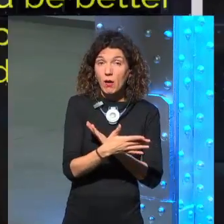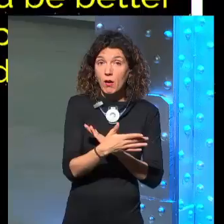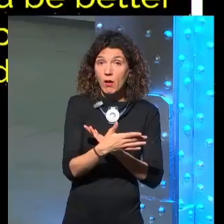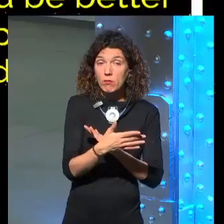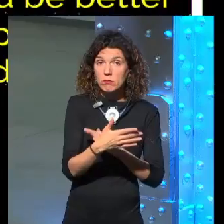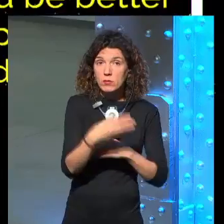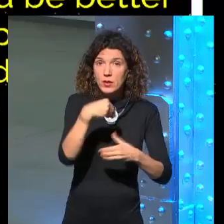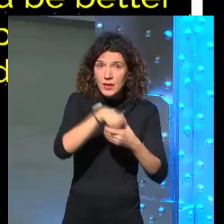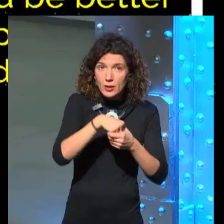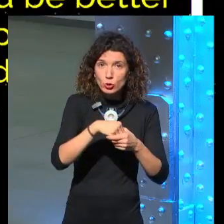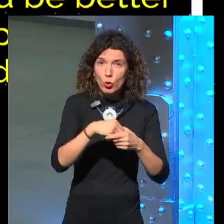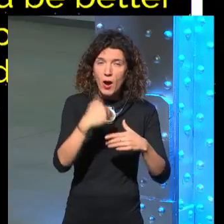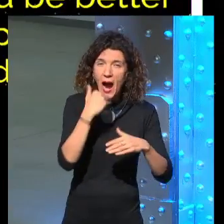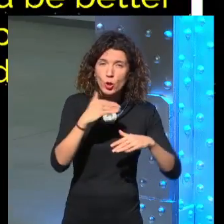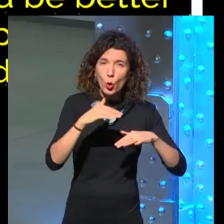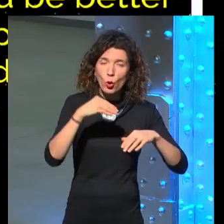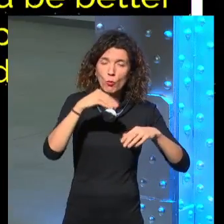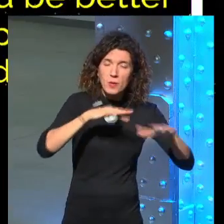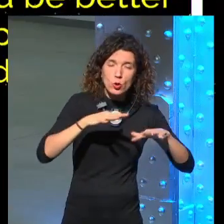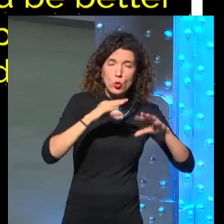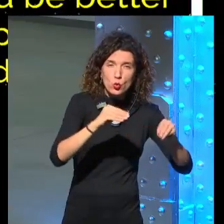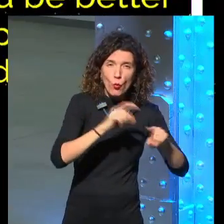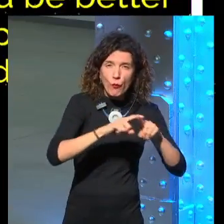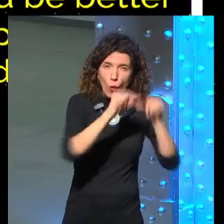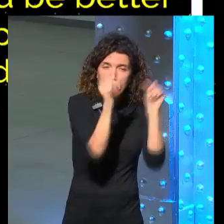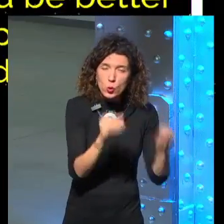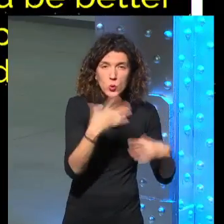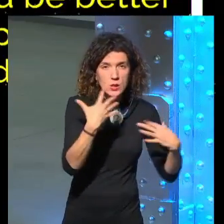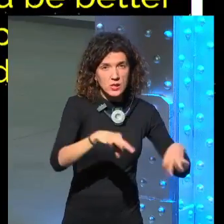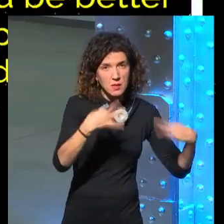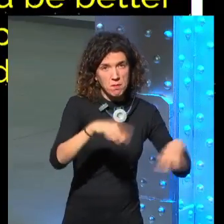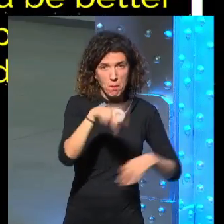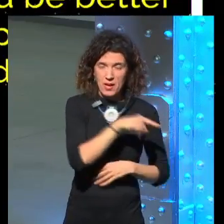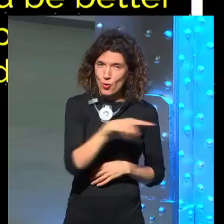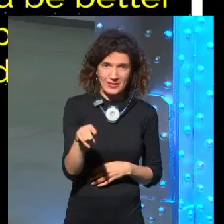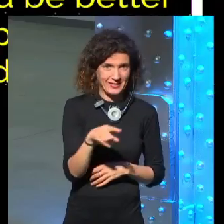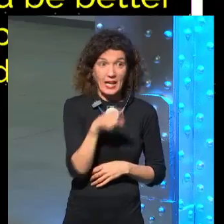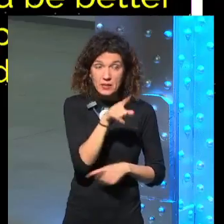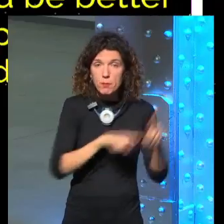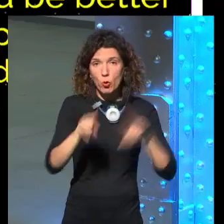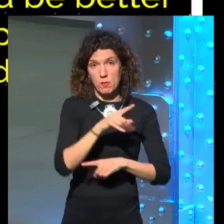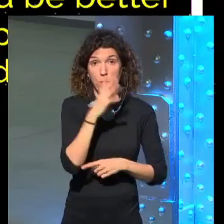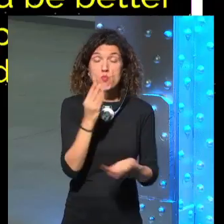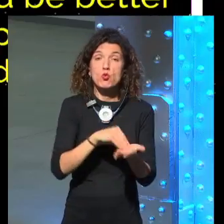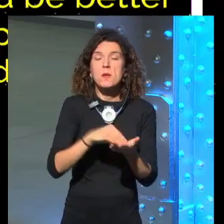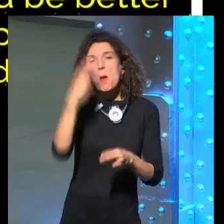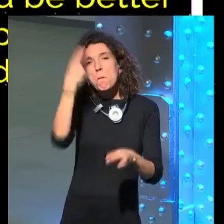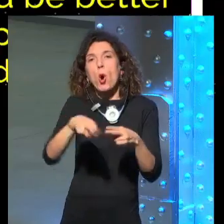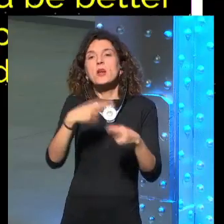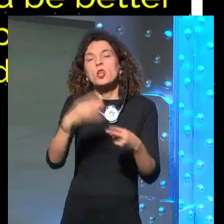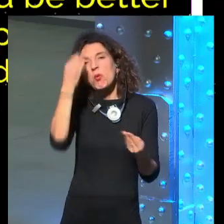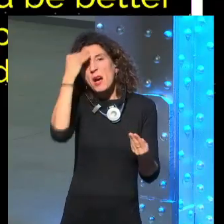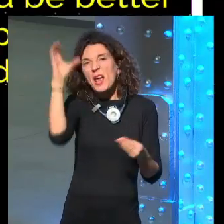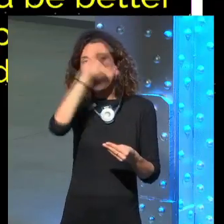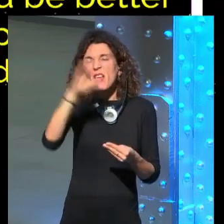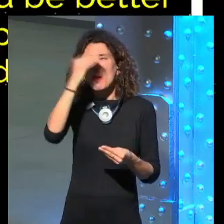dynamic properties. And I think this is one of the problems with politicians, is that they expect scientists to know it all. And they